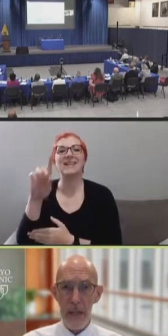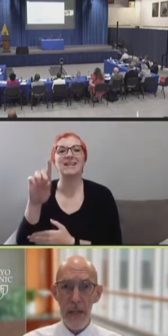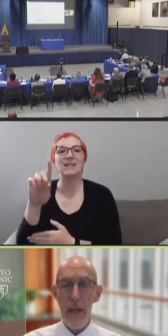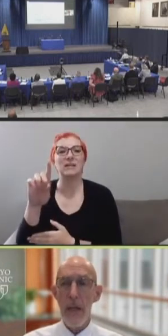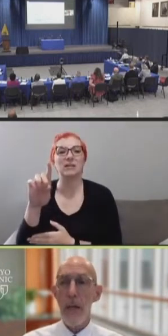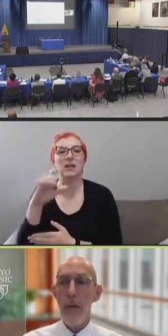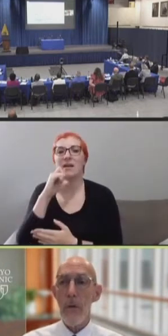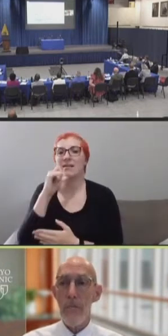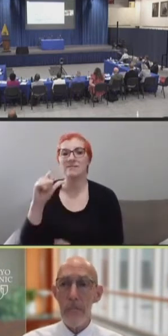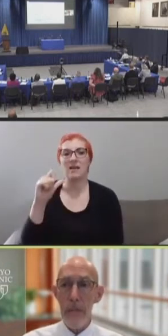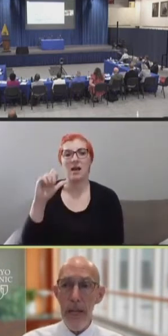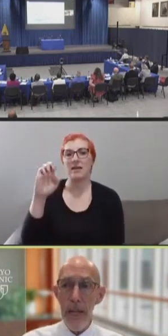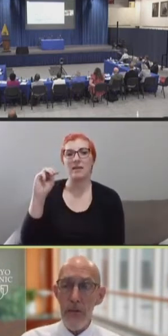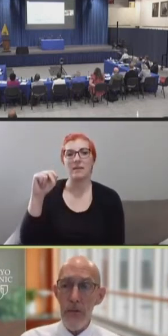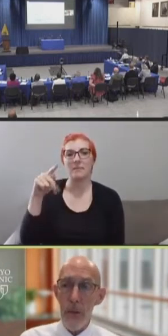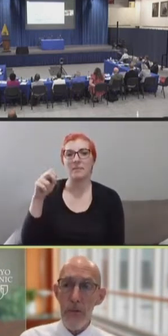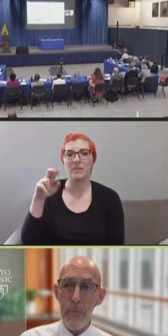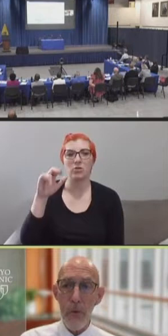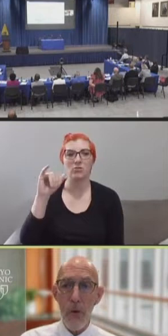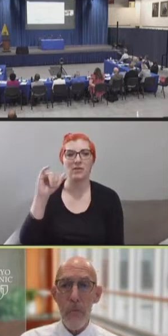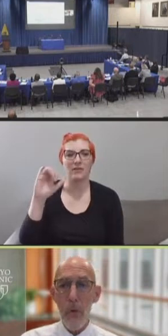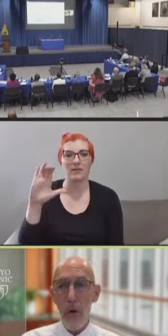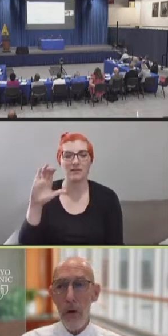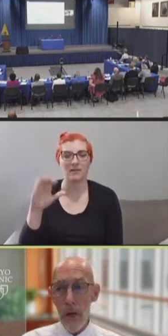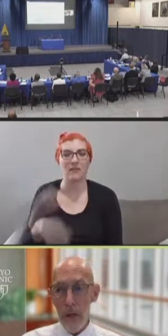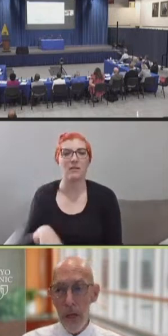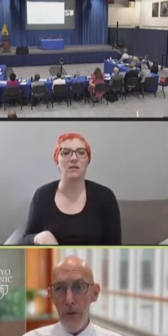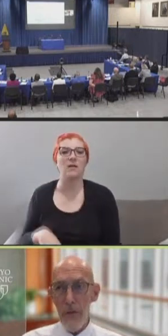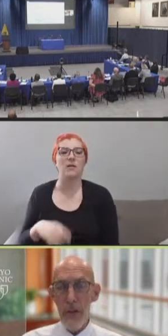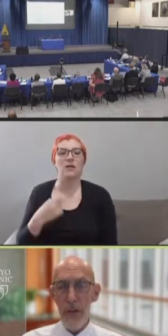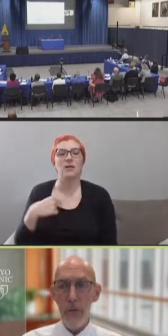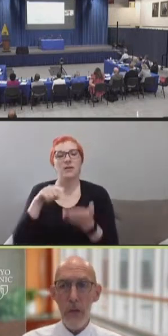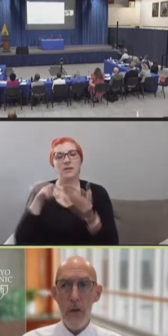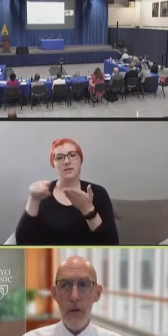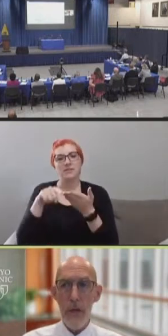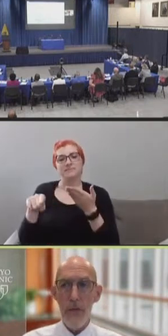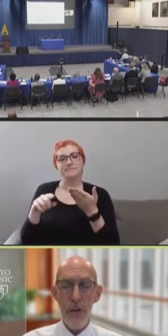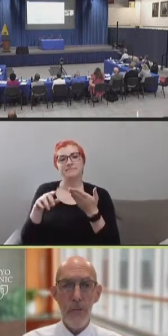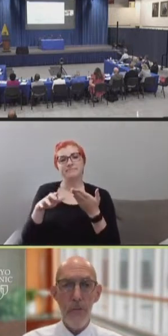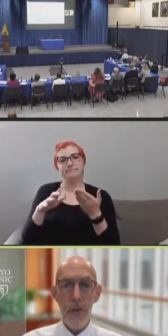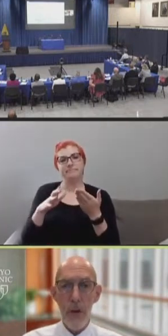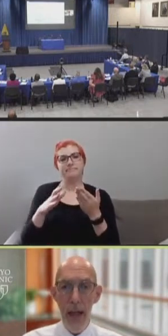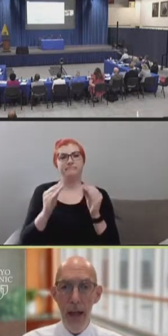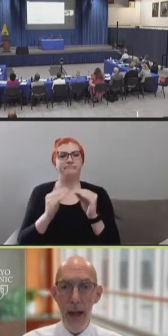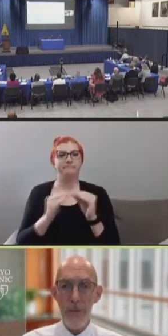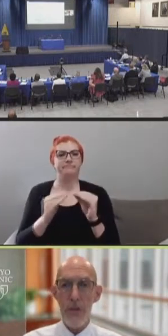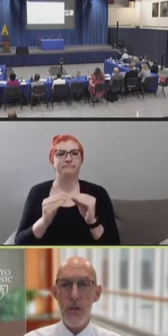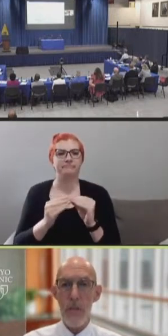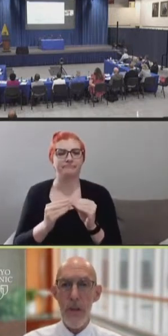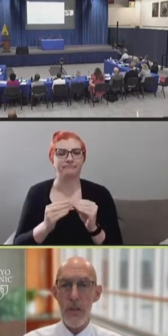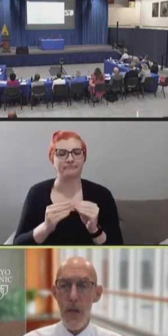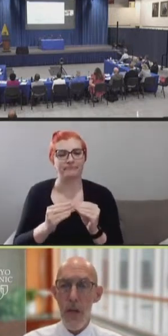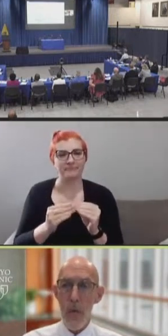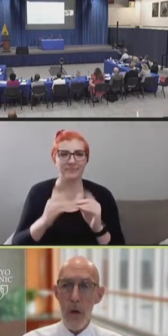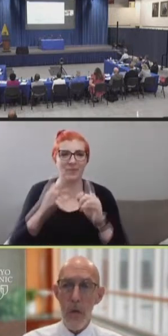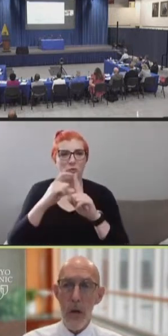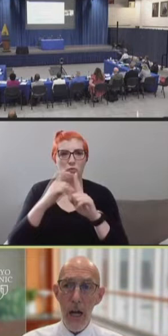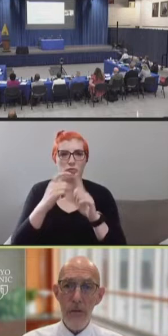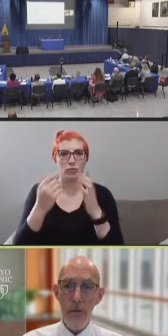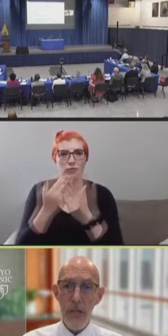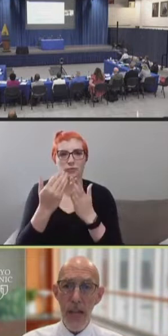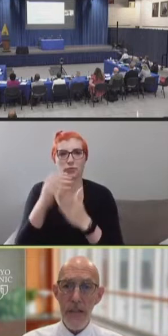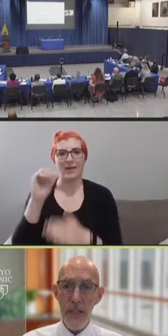empiric. We're beginning to explore more another field we coined a term for, adversomics, where